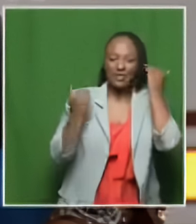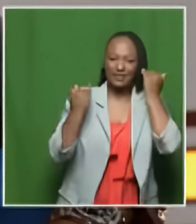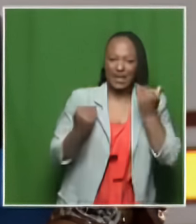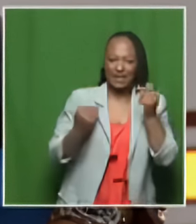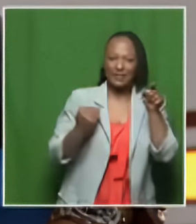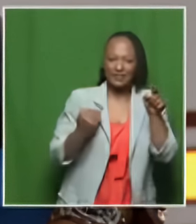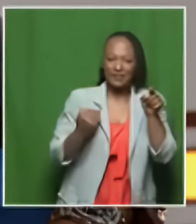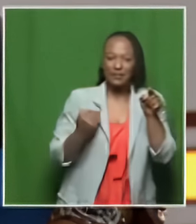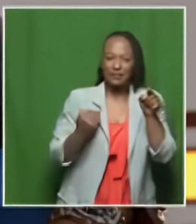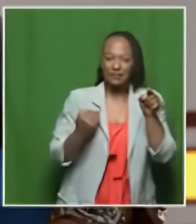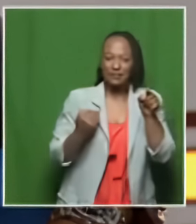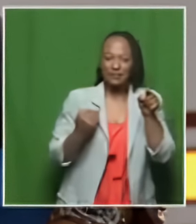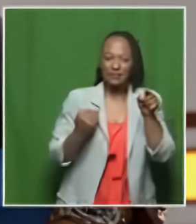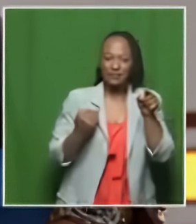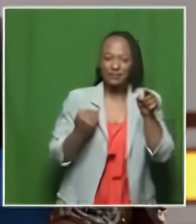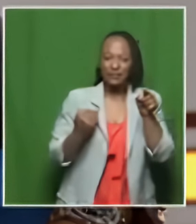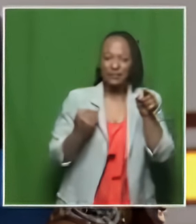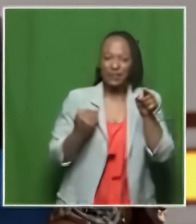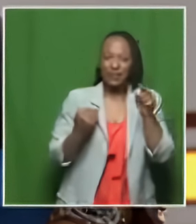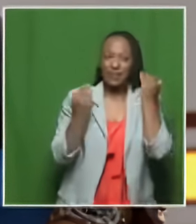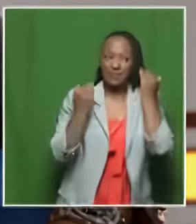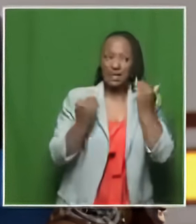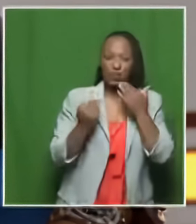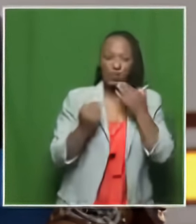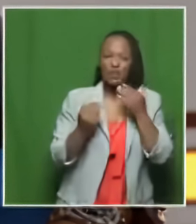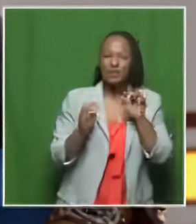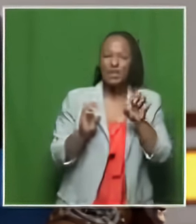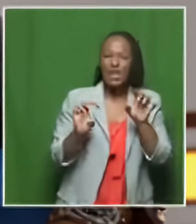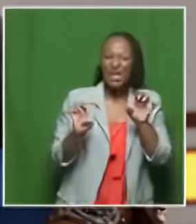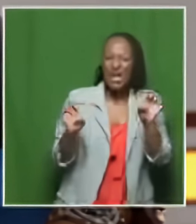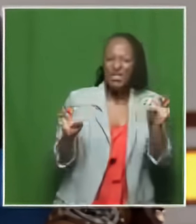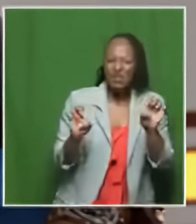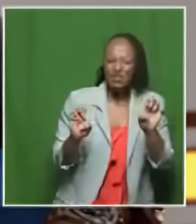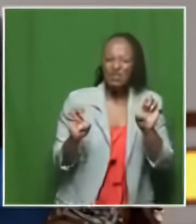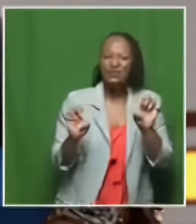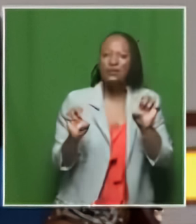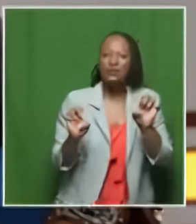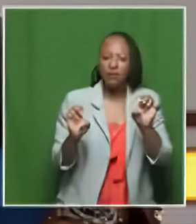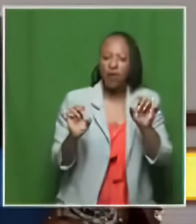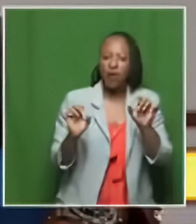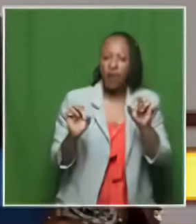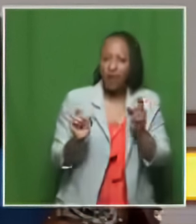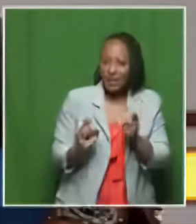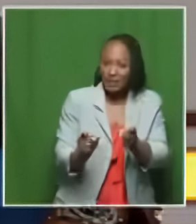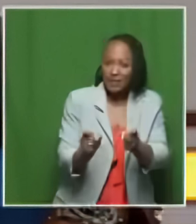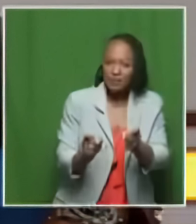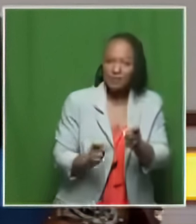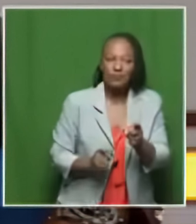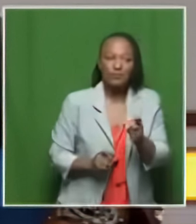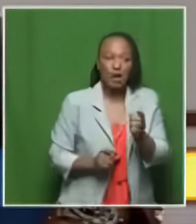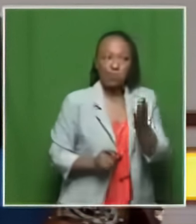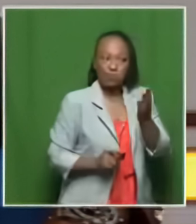be there, a judge who deals with agent matters will be in Bisho. We'll have to hear